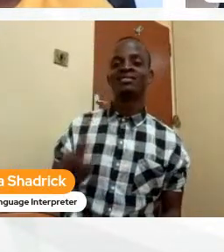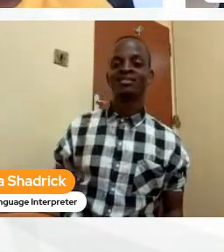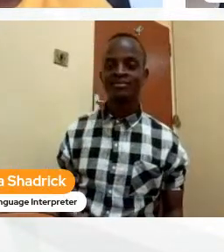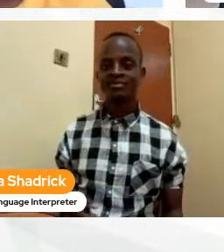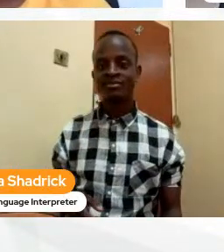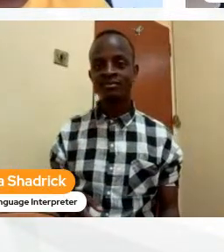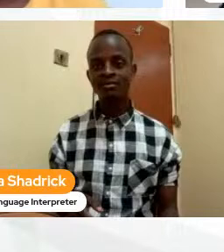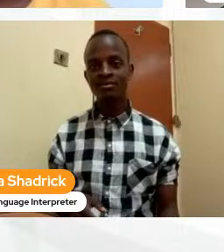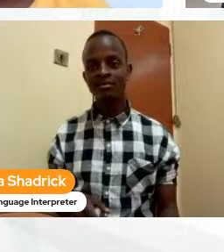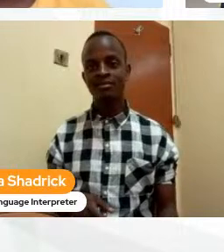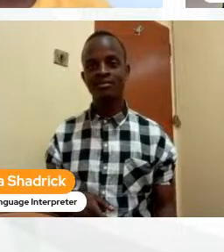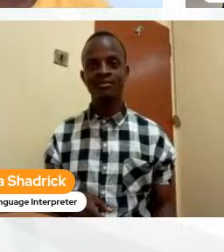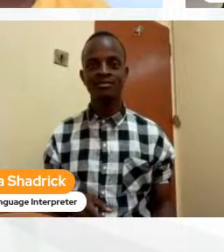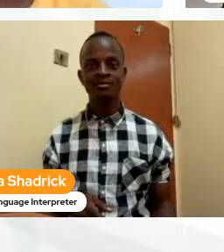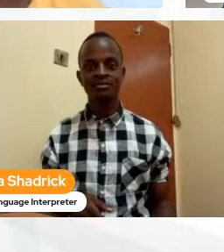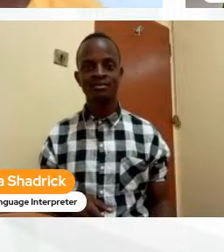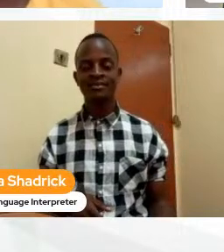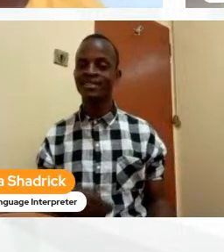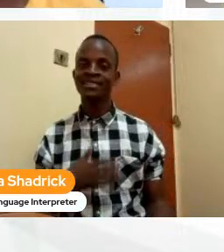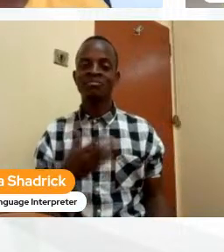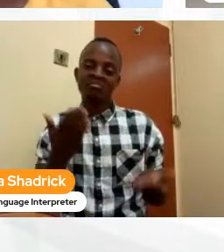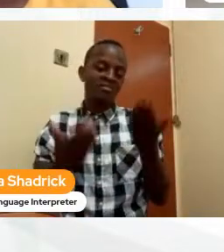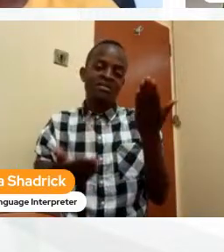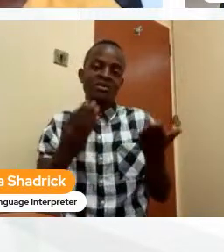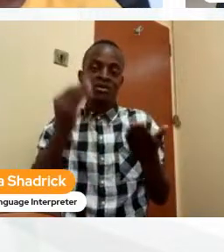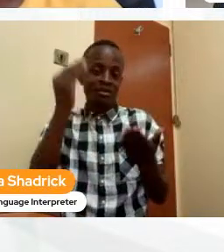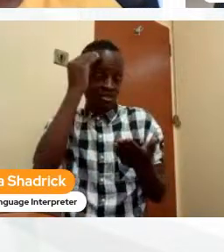the destination, so you never know.